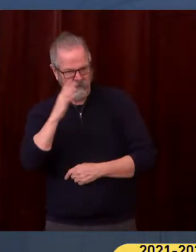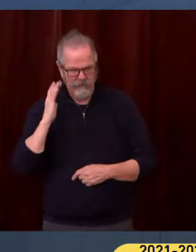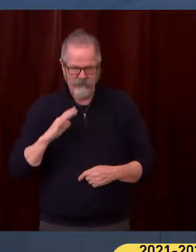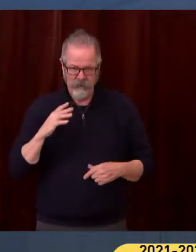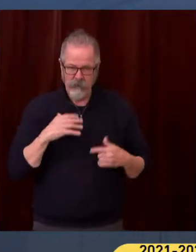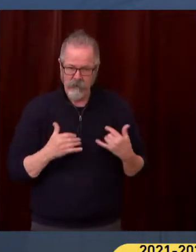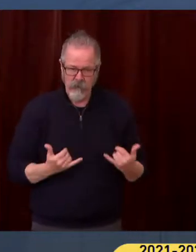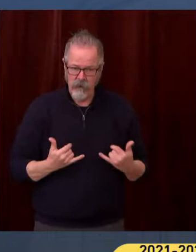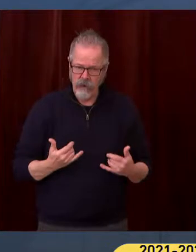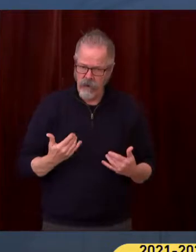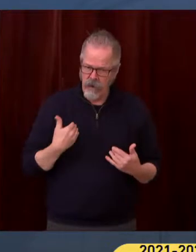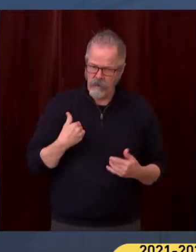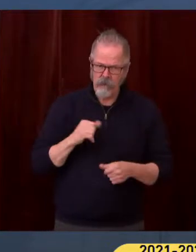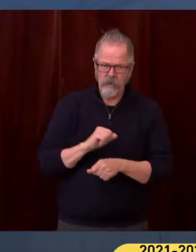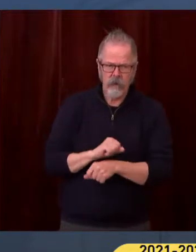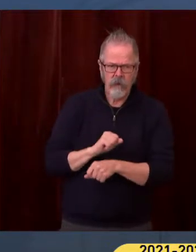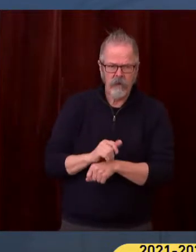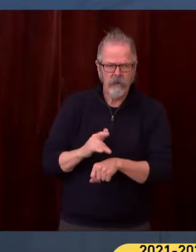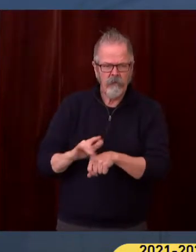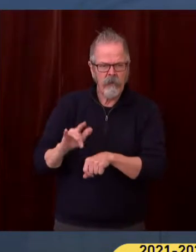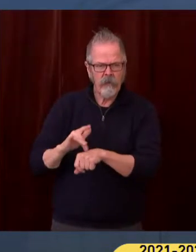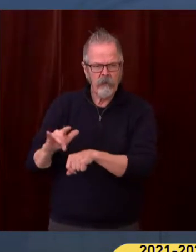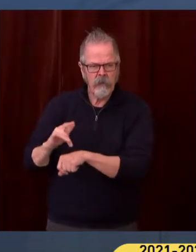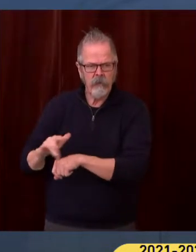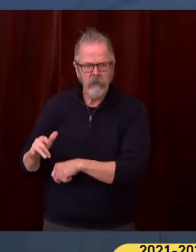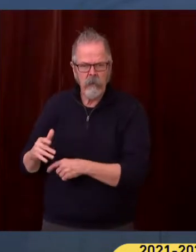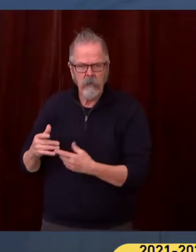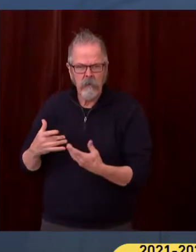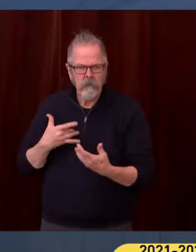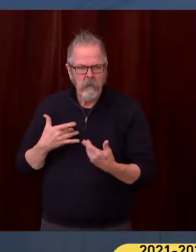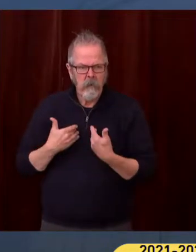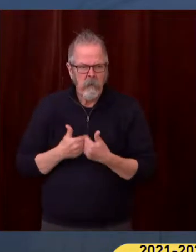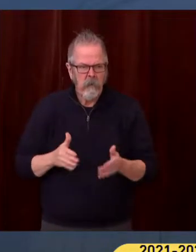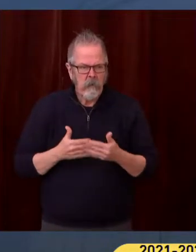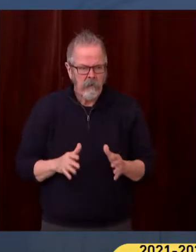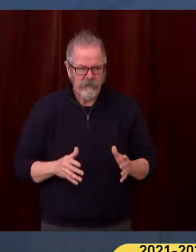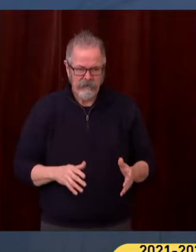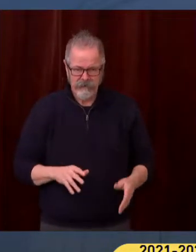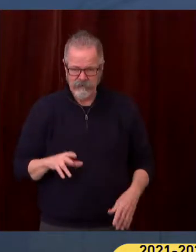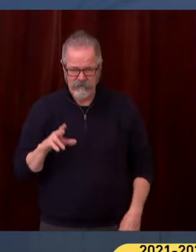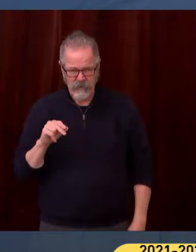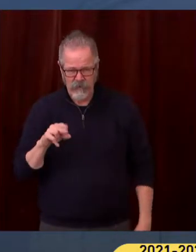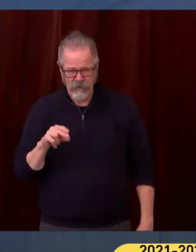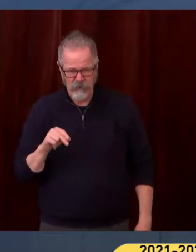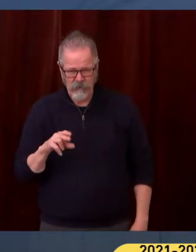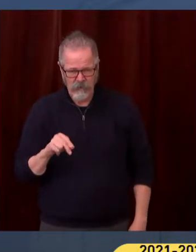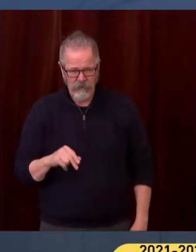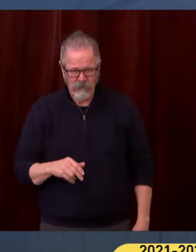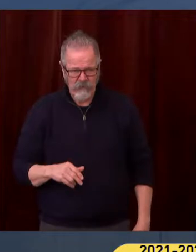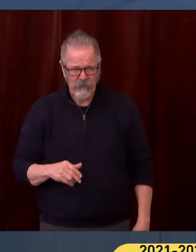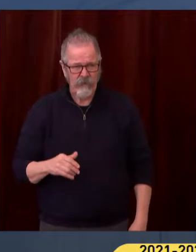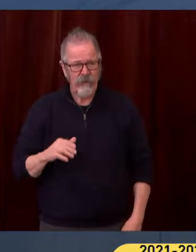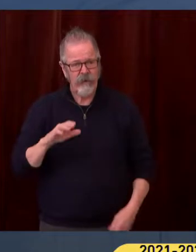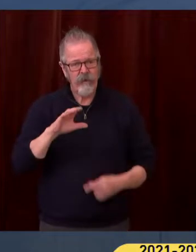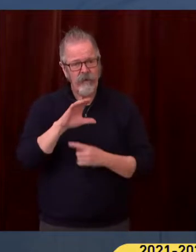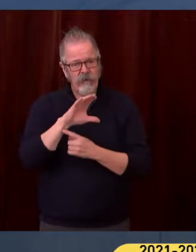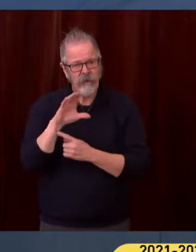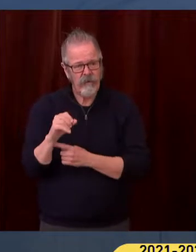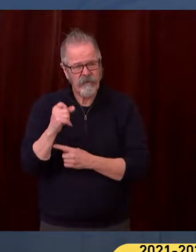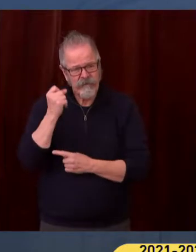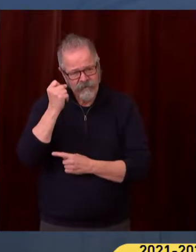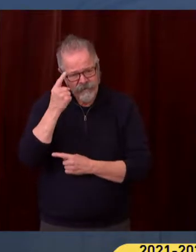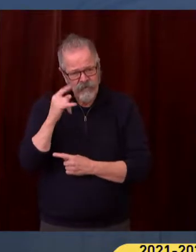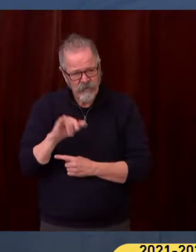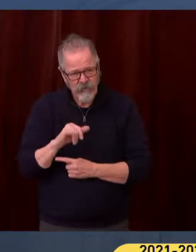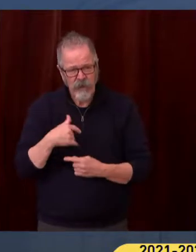Shoot, they're building an electric Hummer. You know, when I saw a commercial for an electric Hummer, which sort of epitomized a particular way of looking at